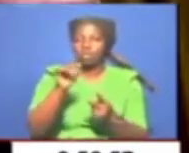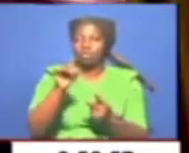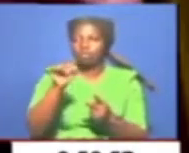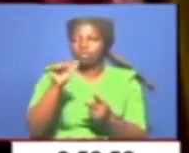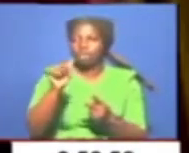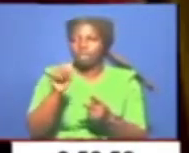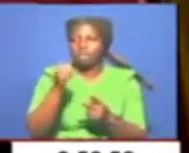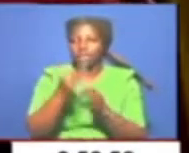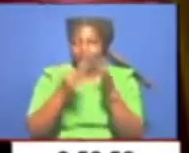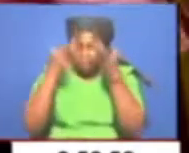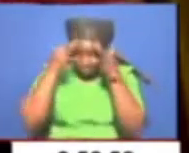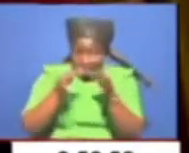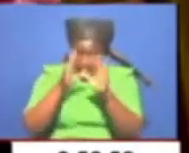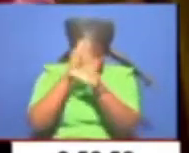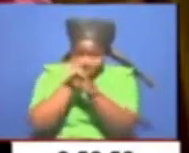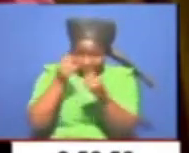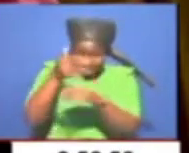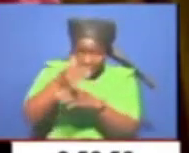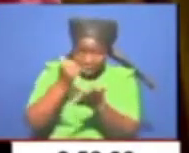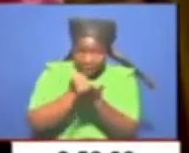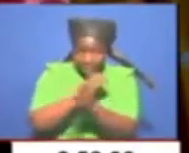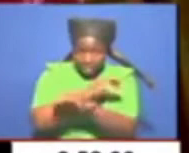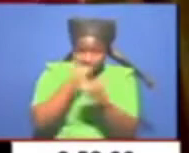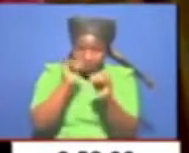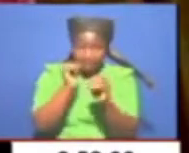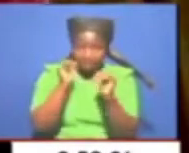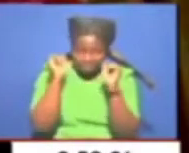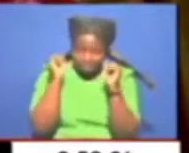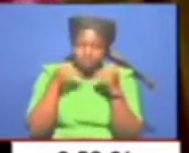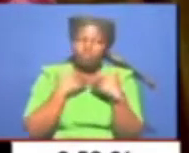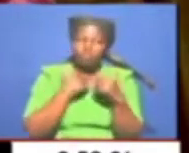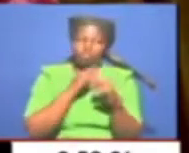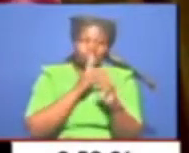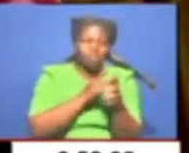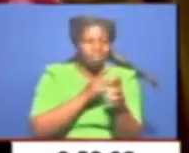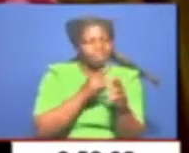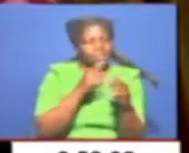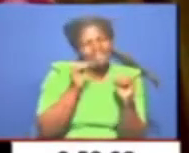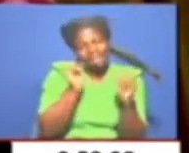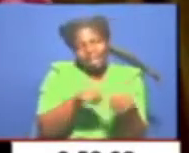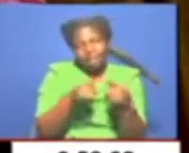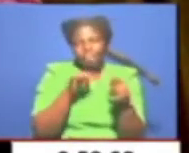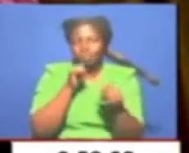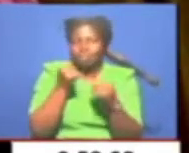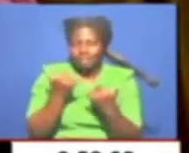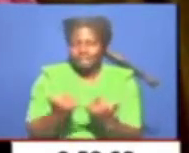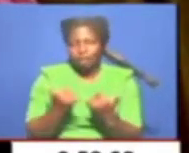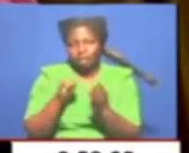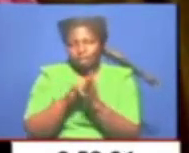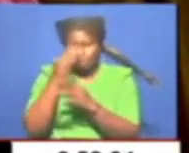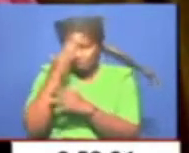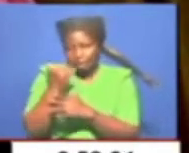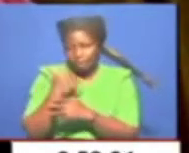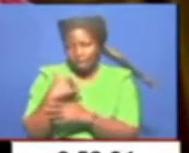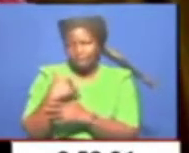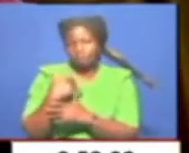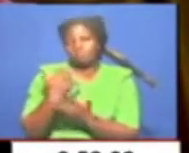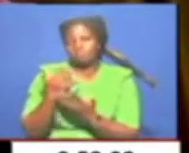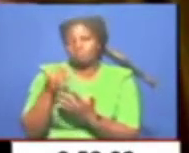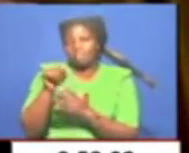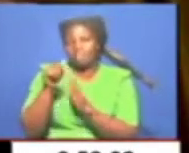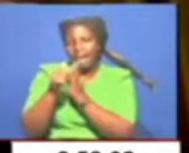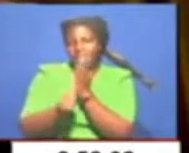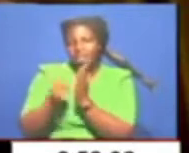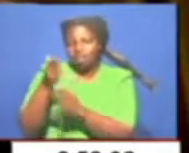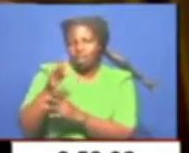sue him, they can, but they have to wait. They can't do it now. And that is why Article 143, Clause 3 is there. That same Article